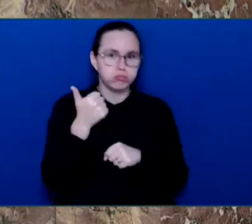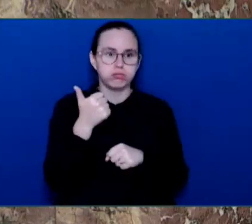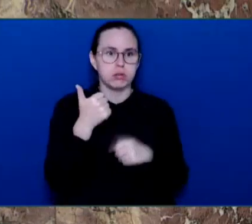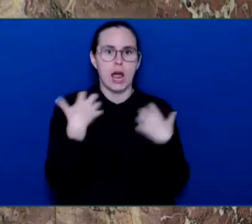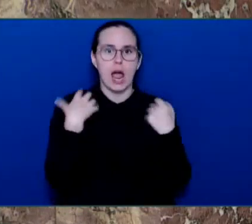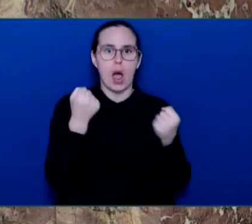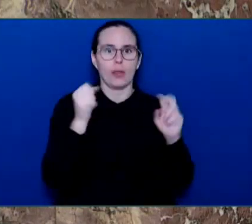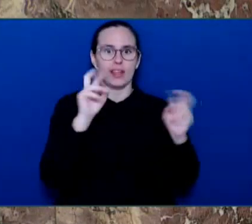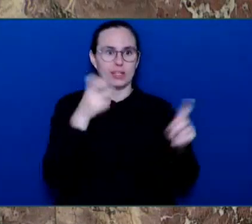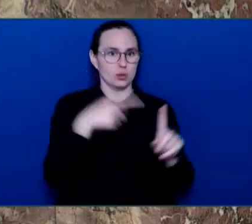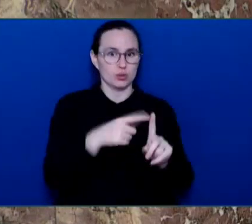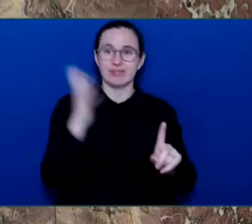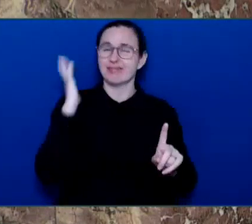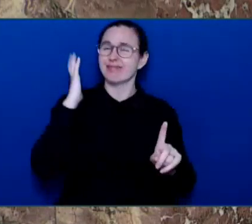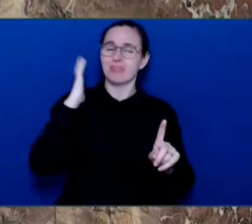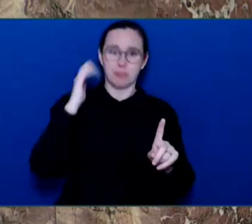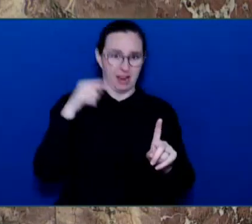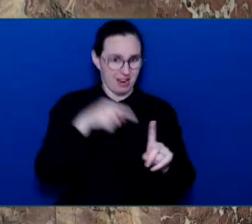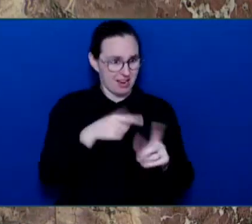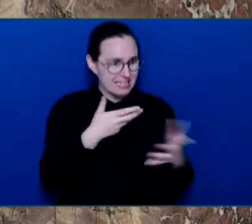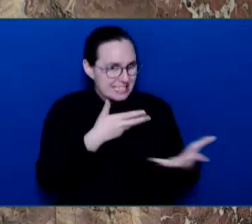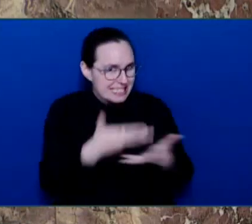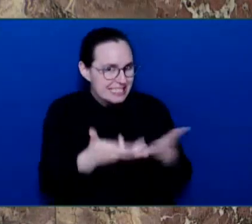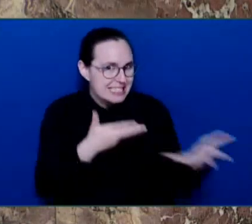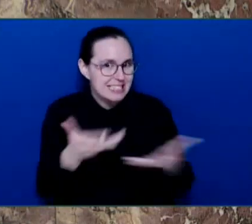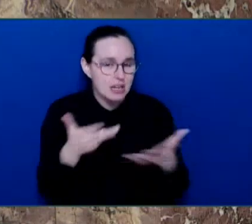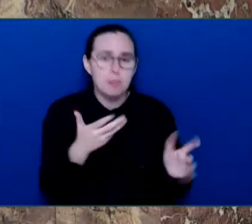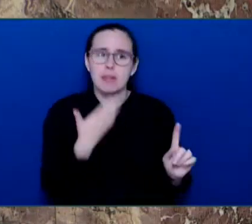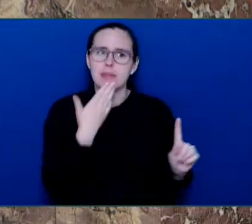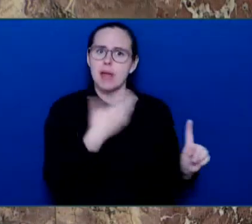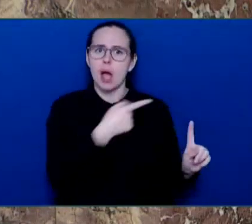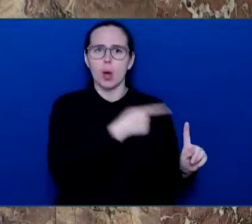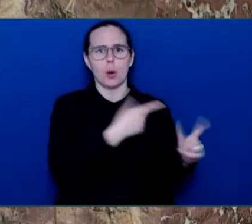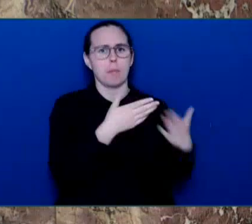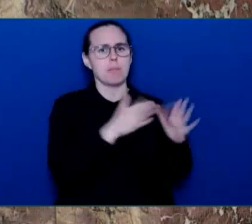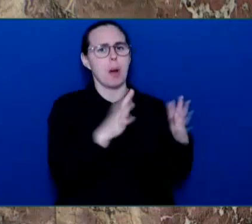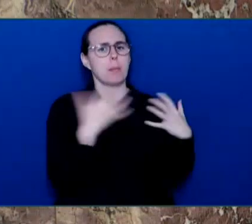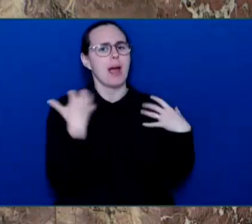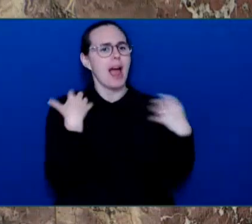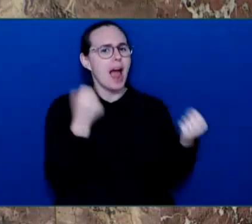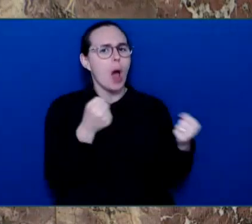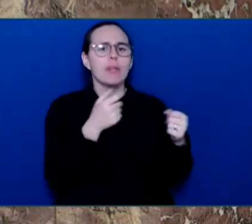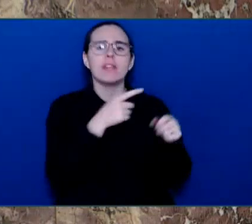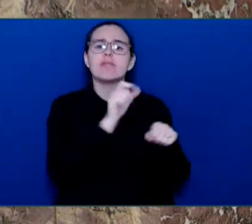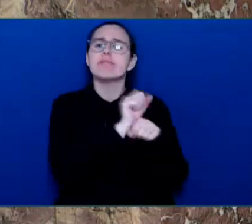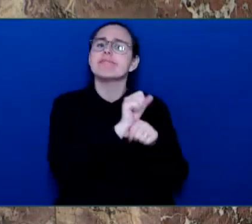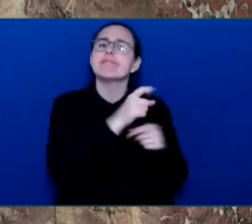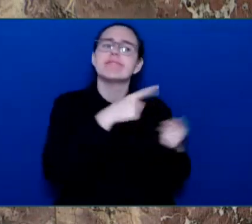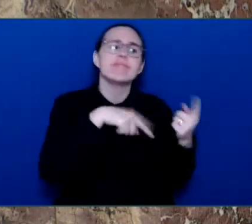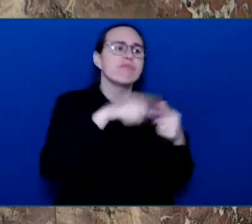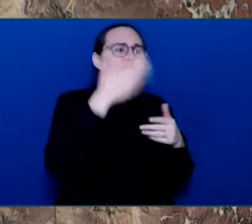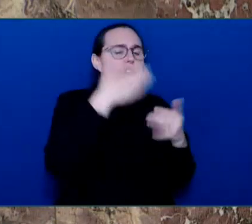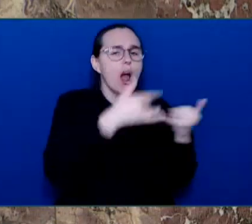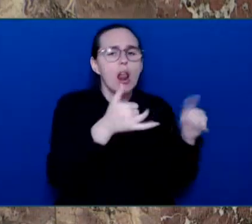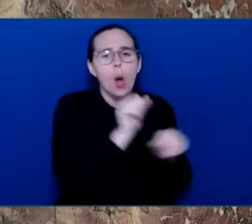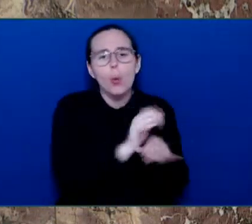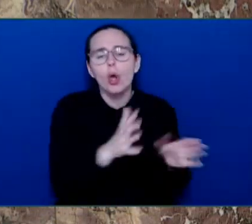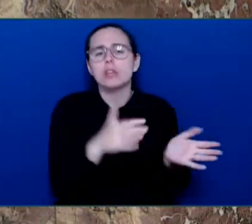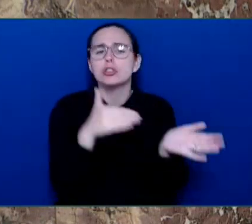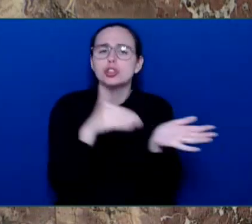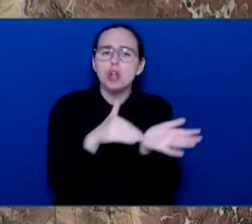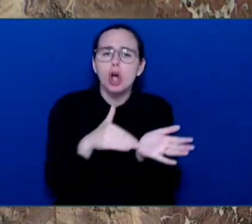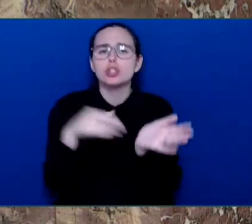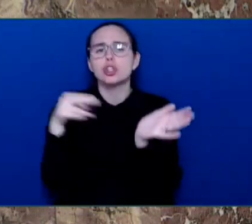all of the work that's done by frontline providers, the doctors, the nurses, the peer workers, the outreach workers, the public